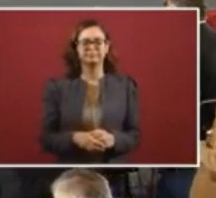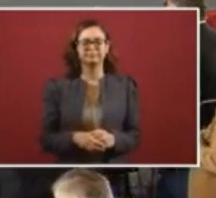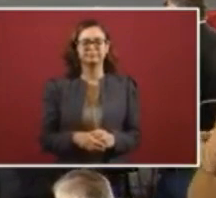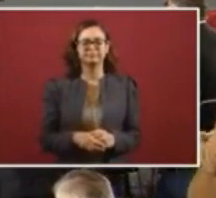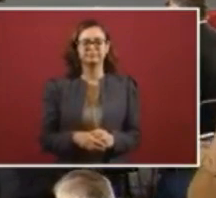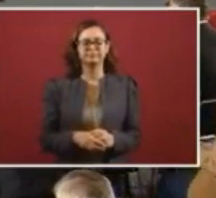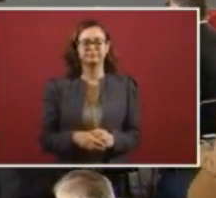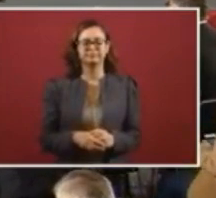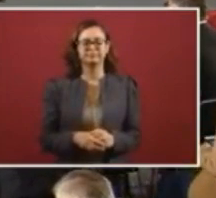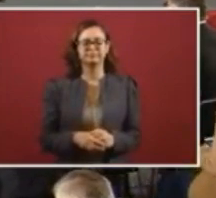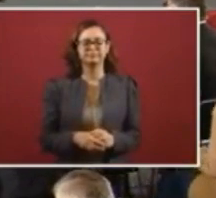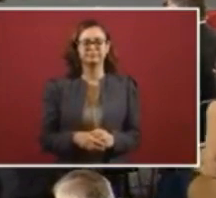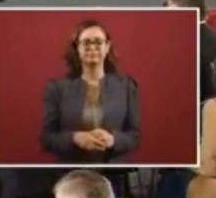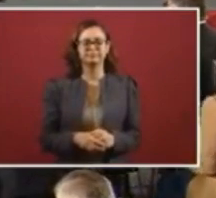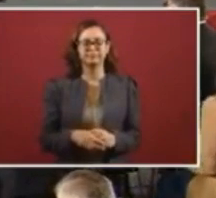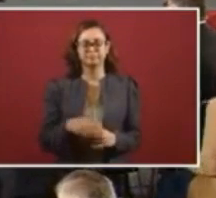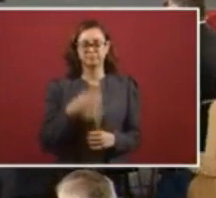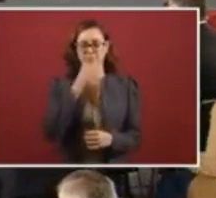please,